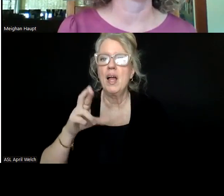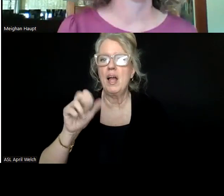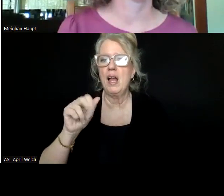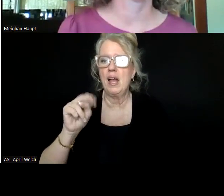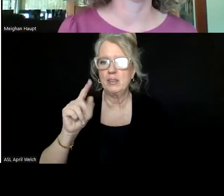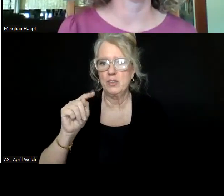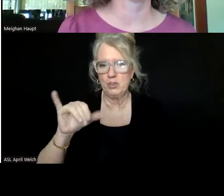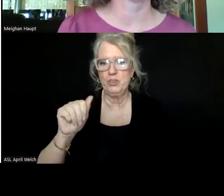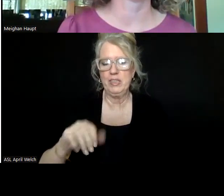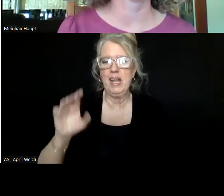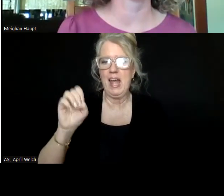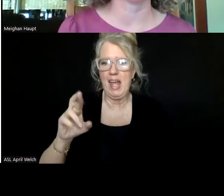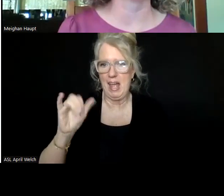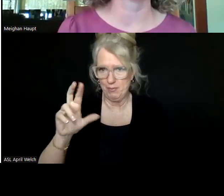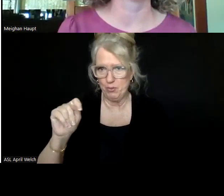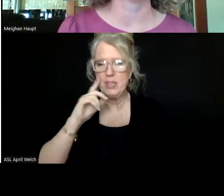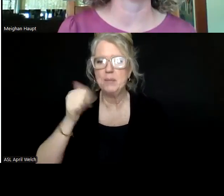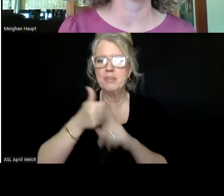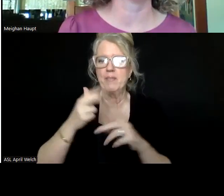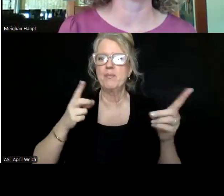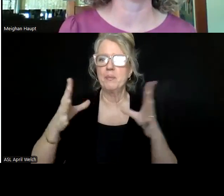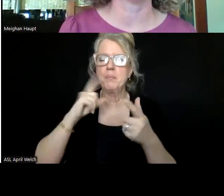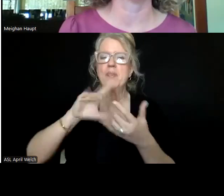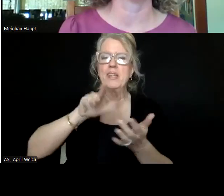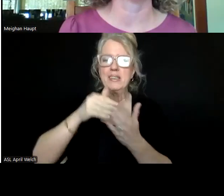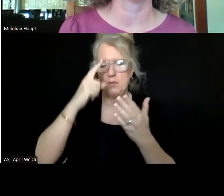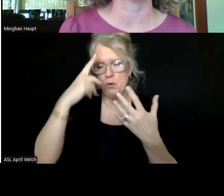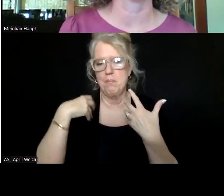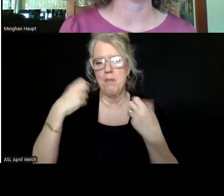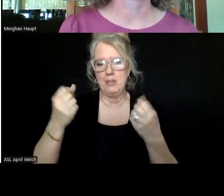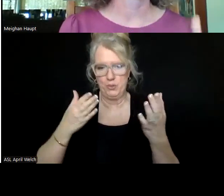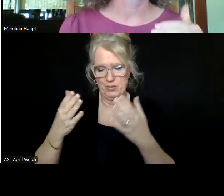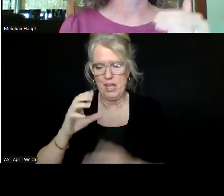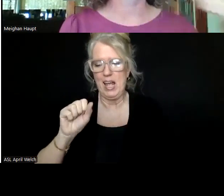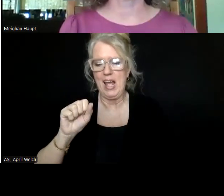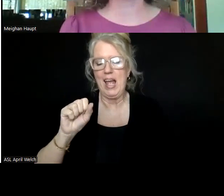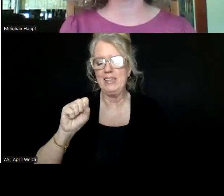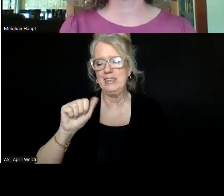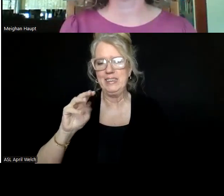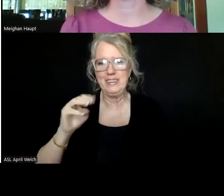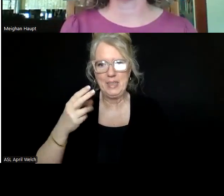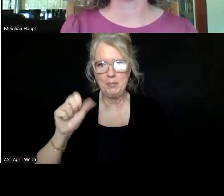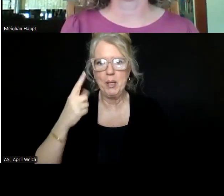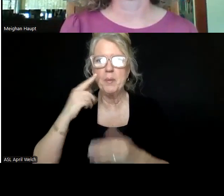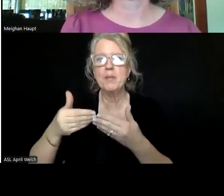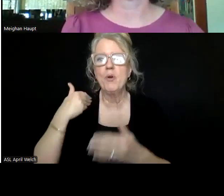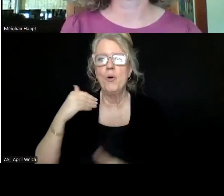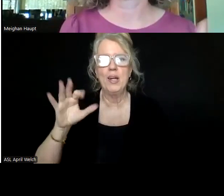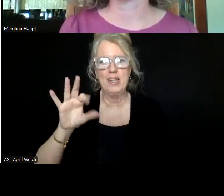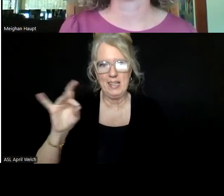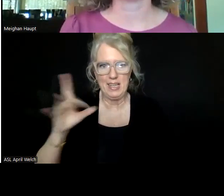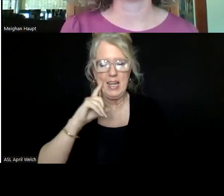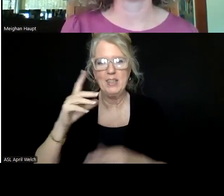Everett, who is the director for the Center for Mental Health Services at SAMHSA. Before 988 Day, she